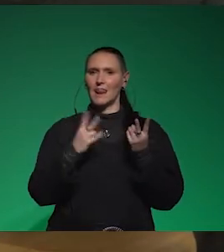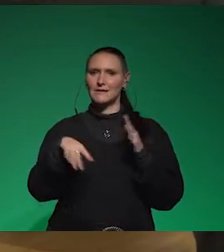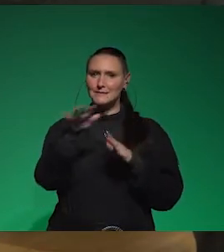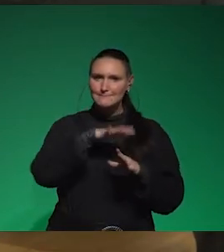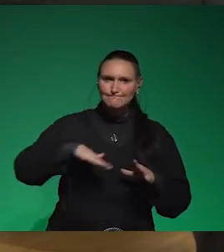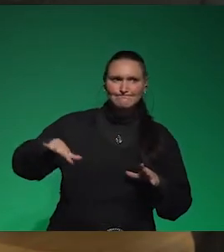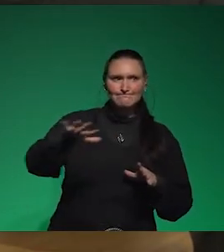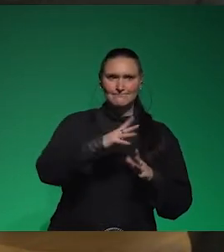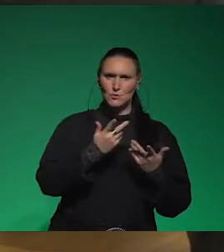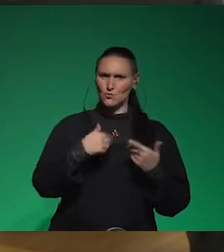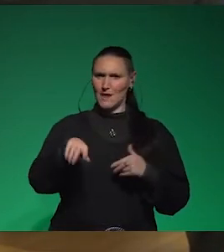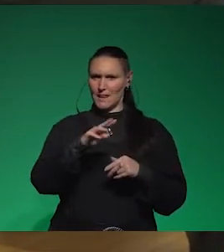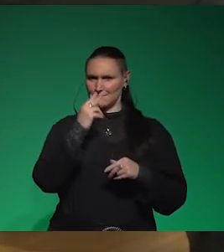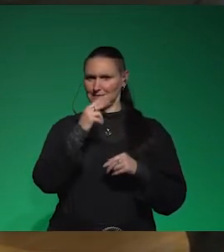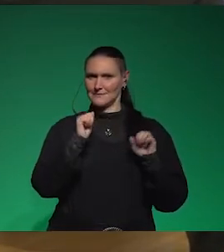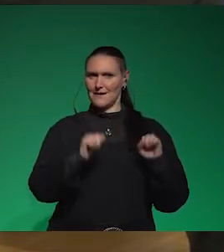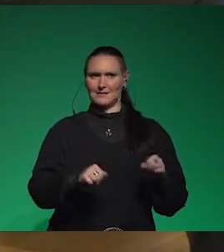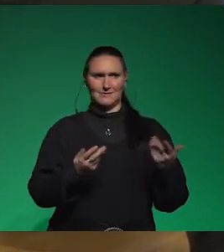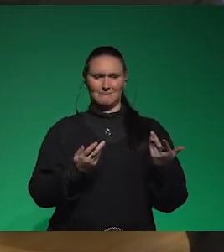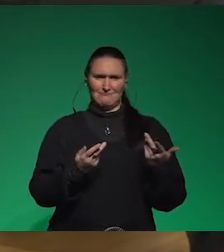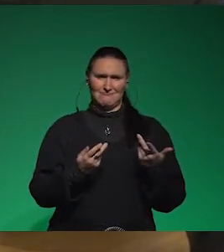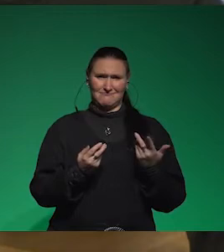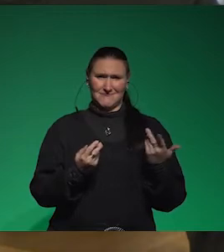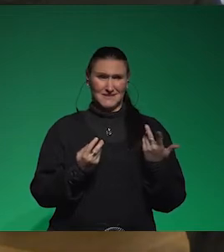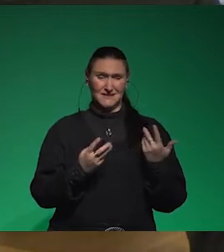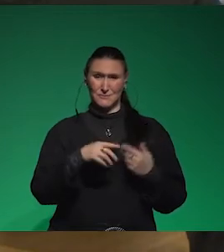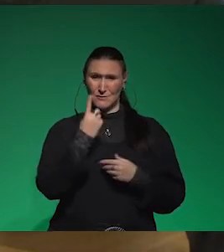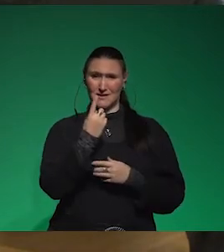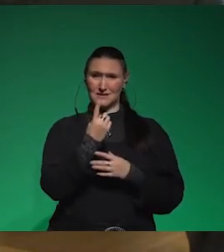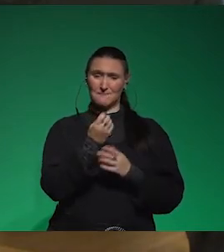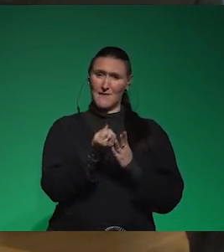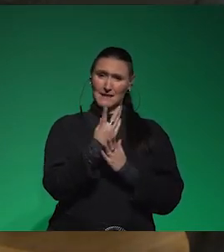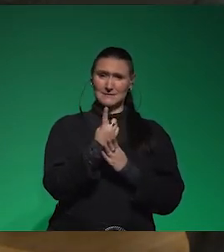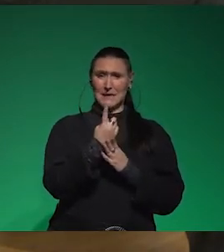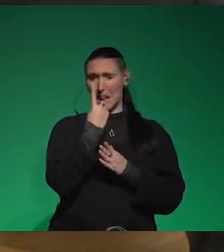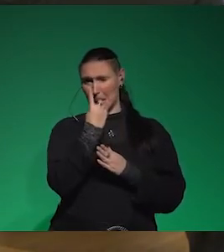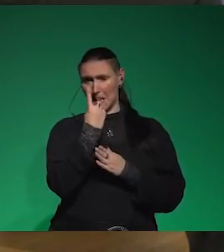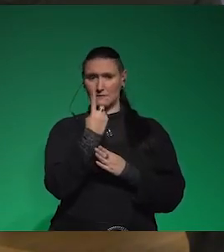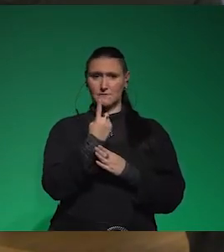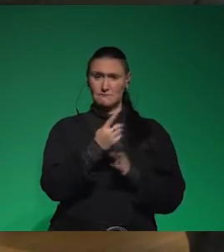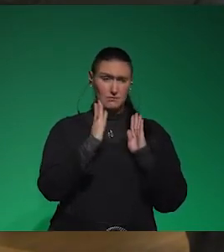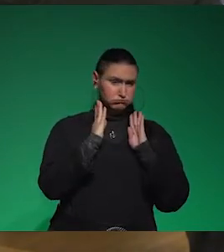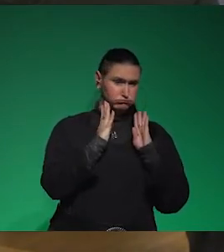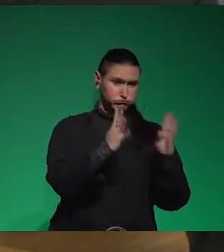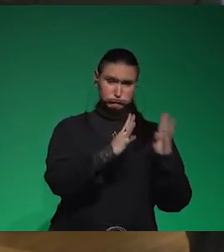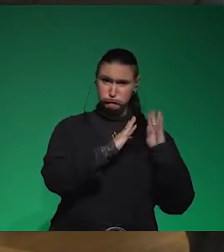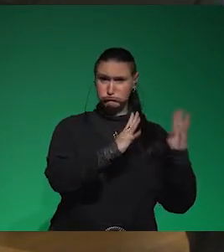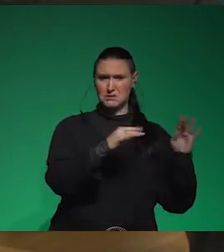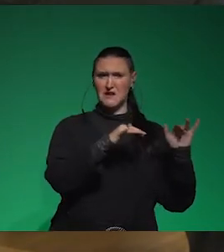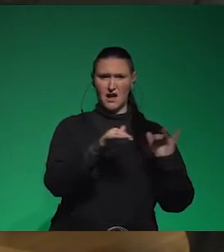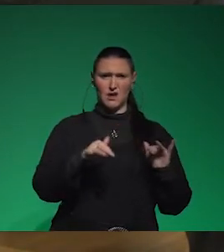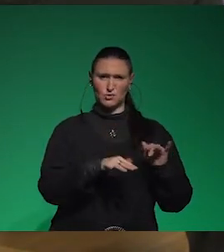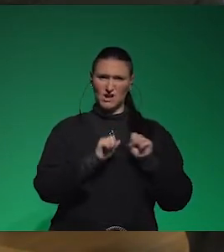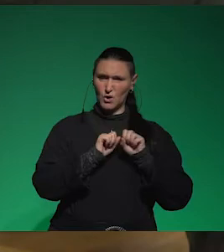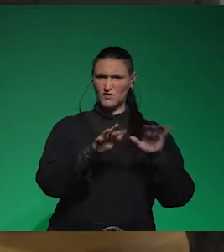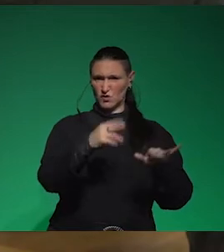and what the next steps are? Like, is it going to be a model? Then you plan to expand on the Amazon or, wherever